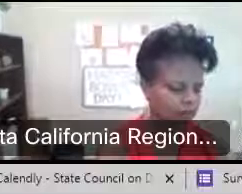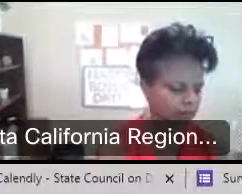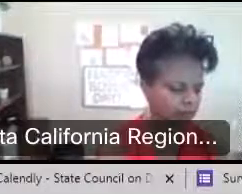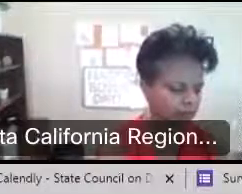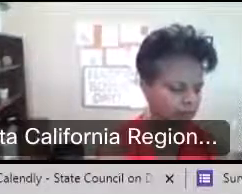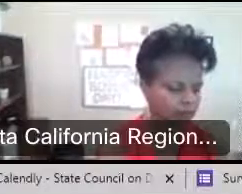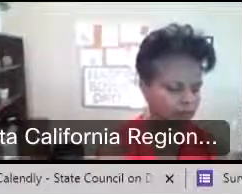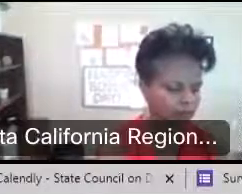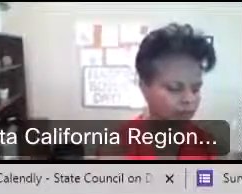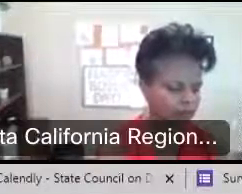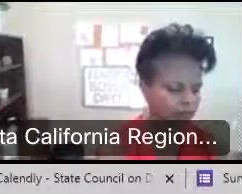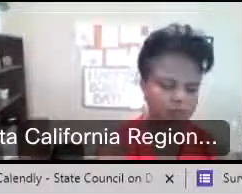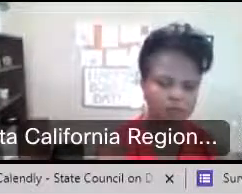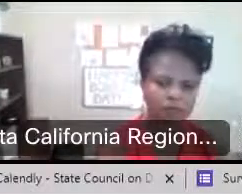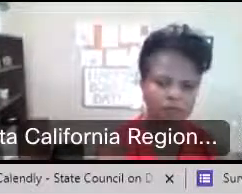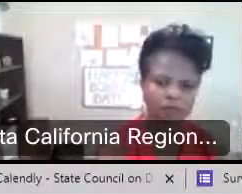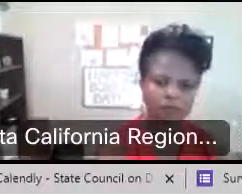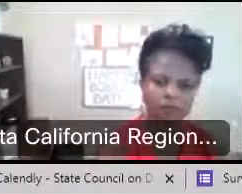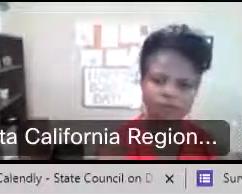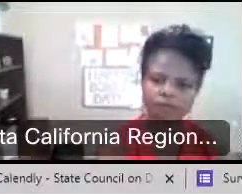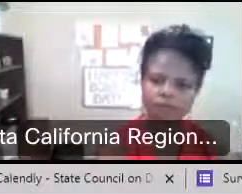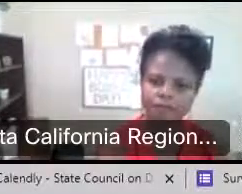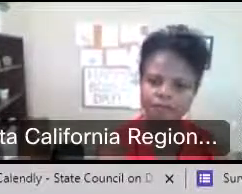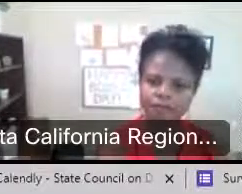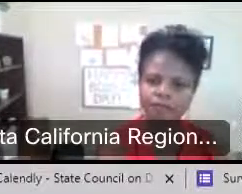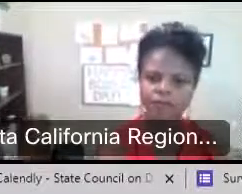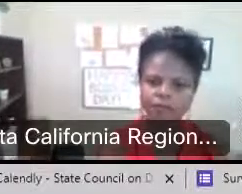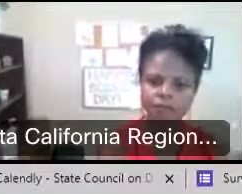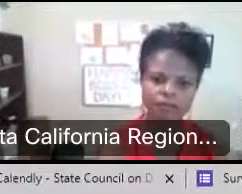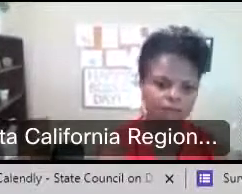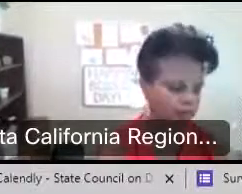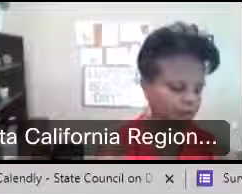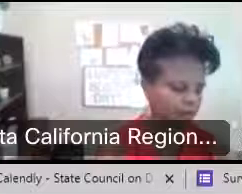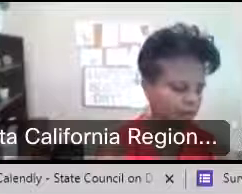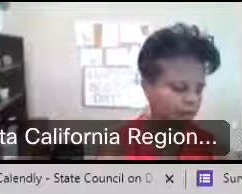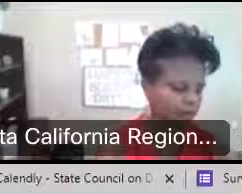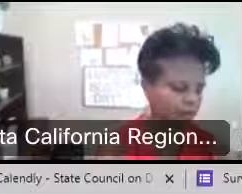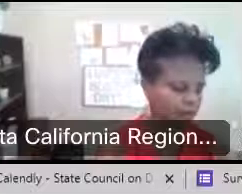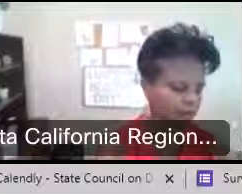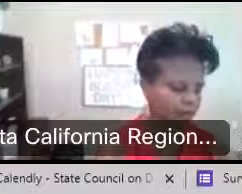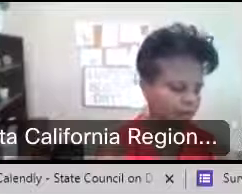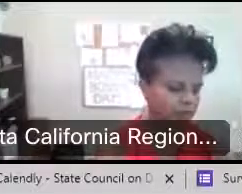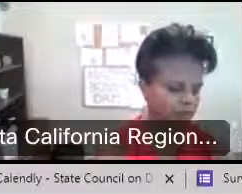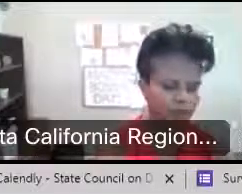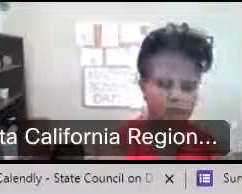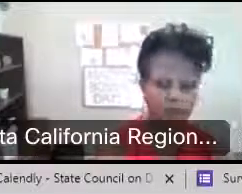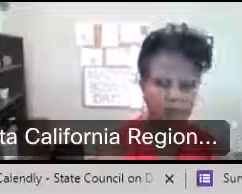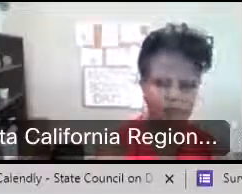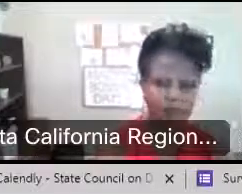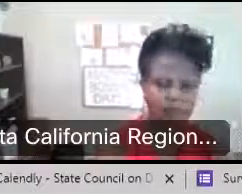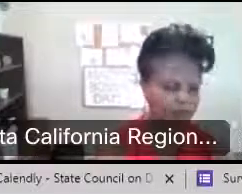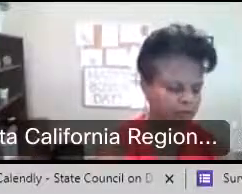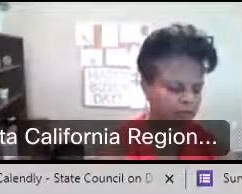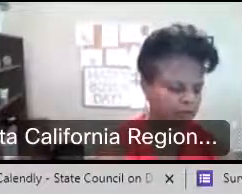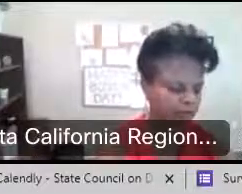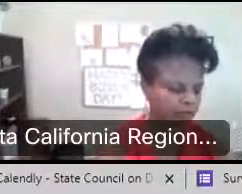12/31/22. Those non-residential service providers that are offering those alternative services will no longer be able to do so once